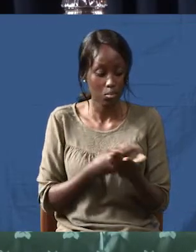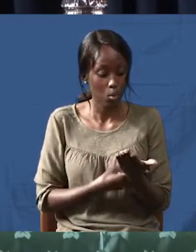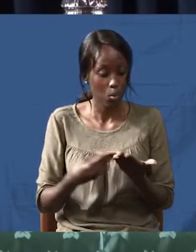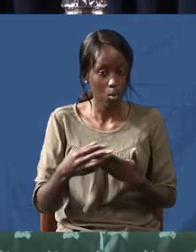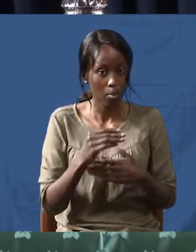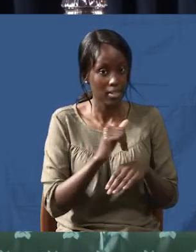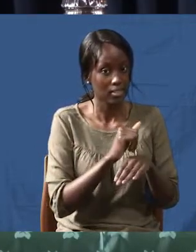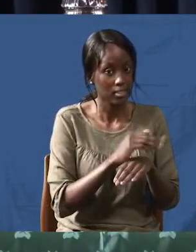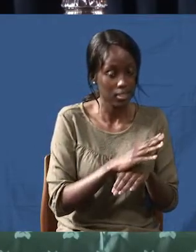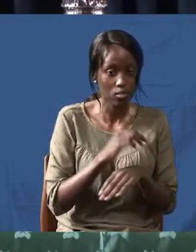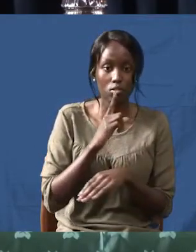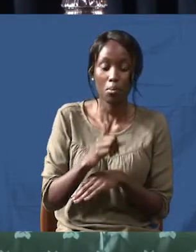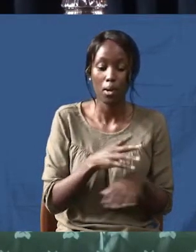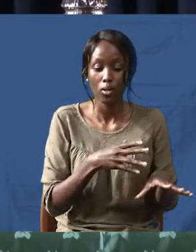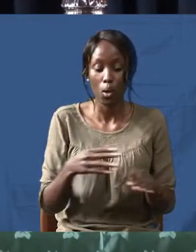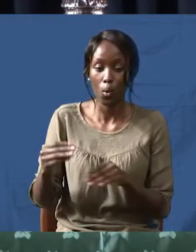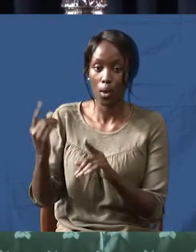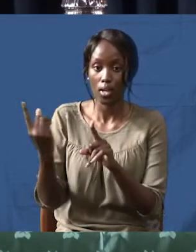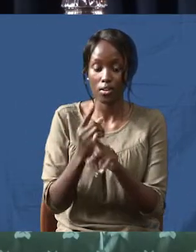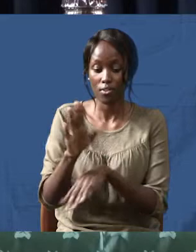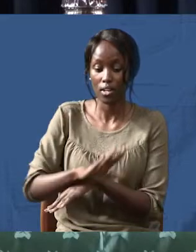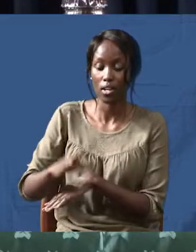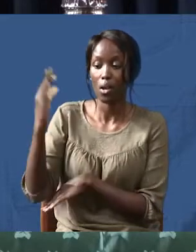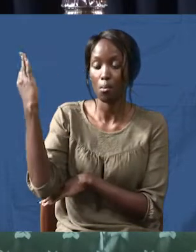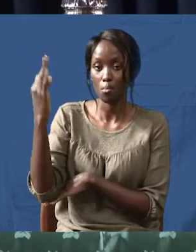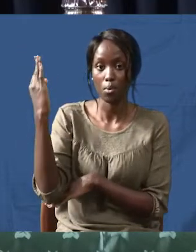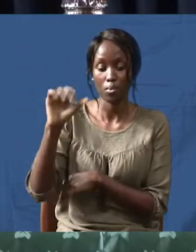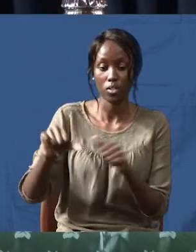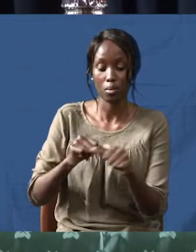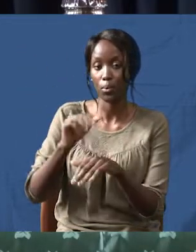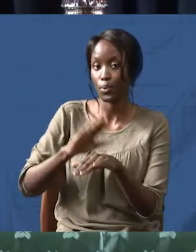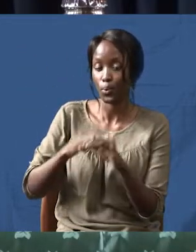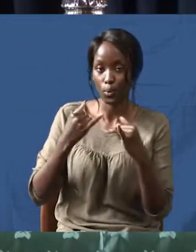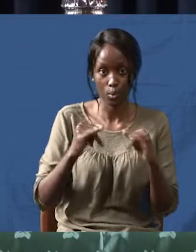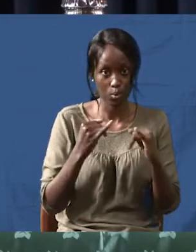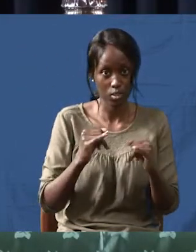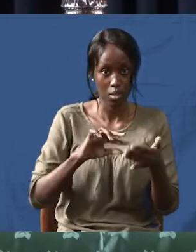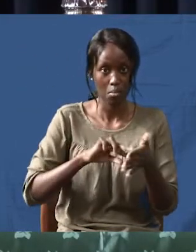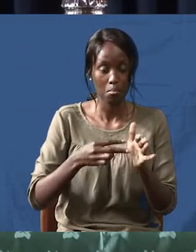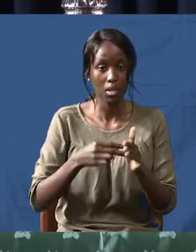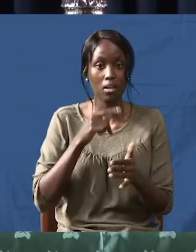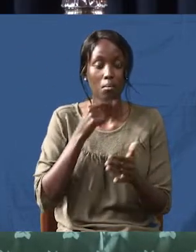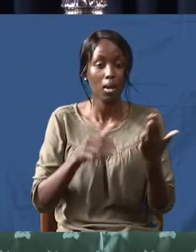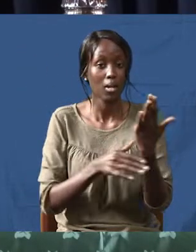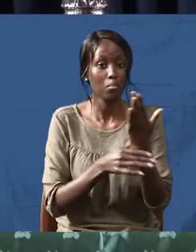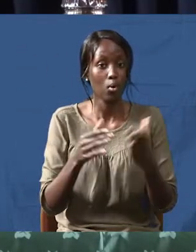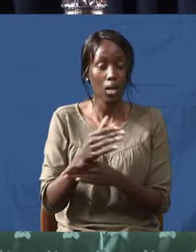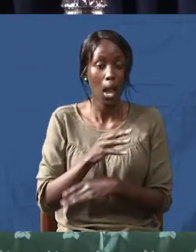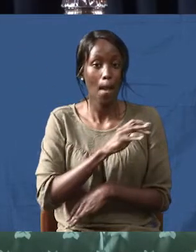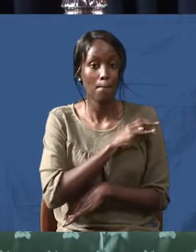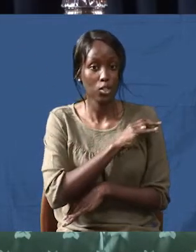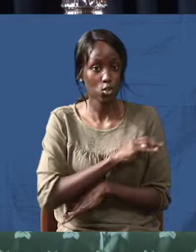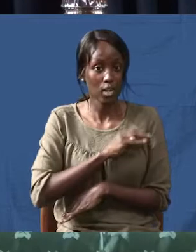land. So in that sense, he was sent out as a missionary to spread the message